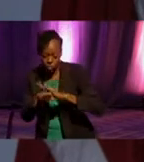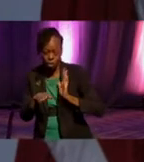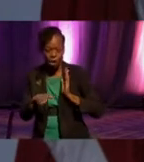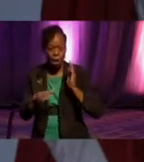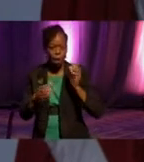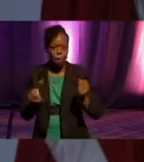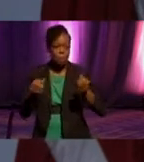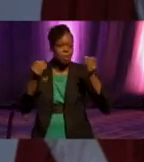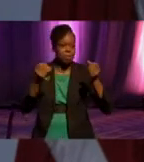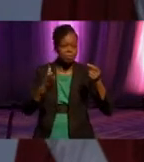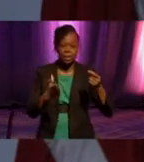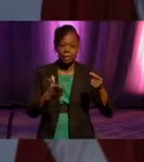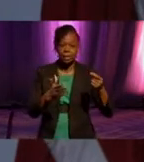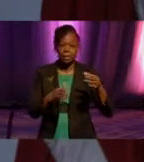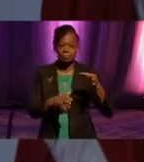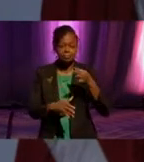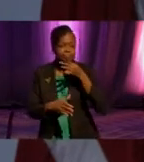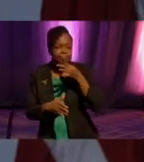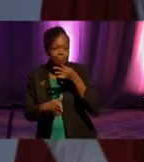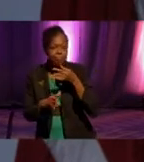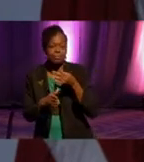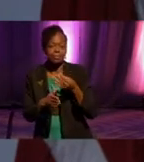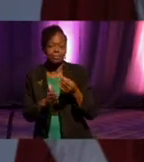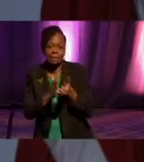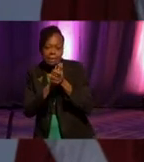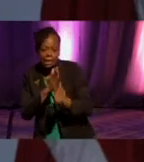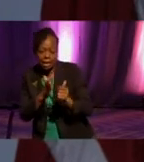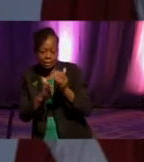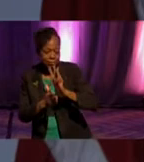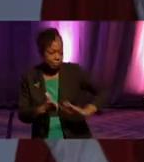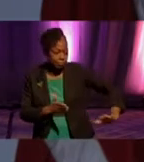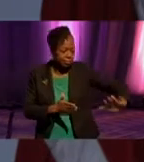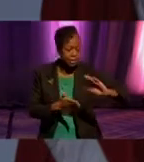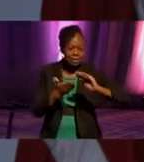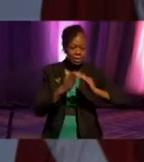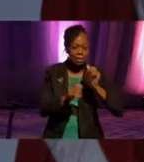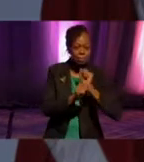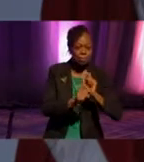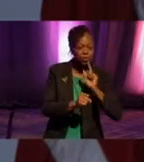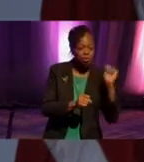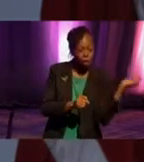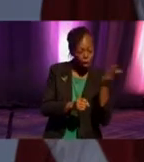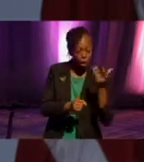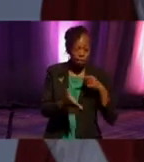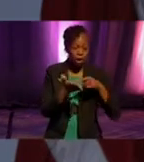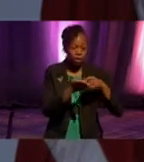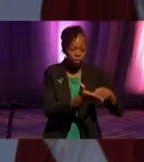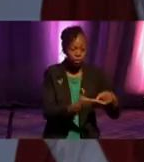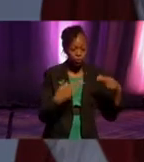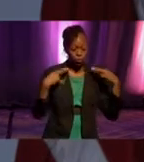talents across the city and ensure that every single one of those resources, human resources,